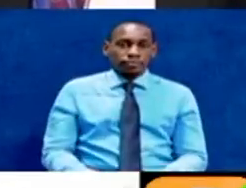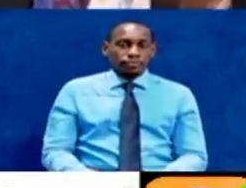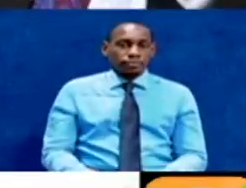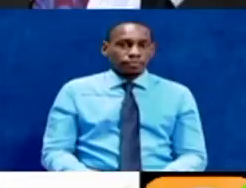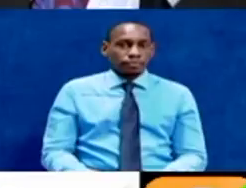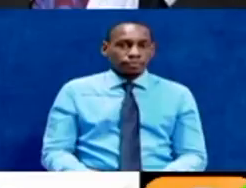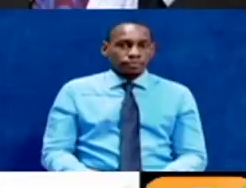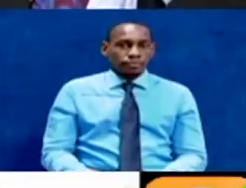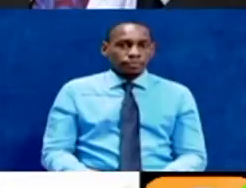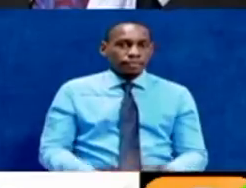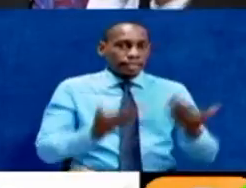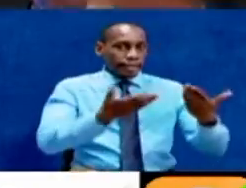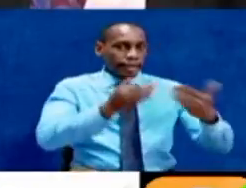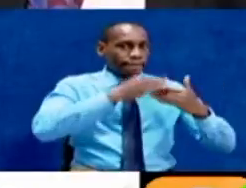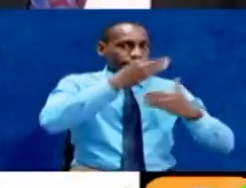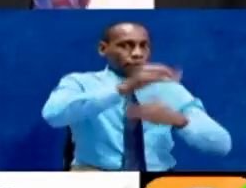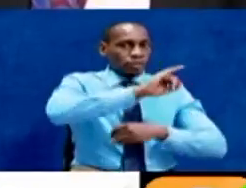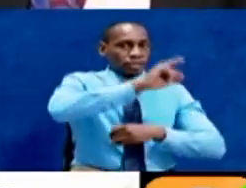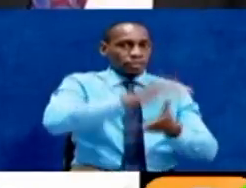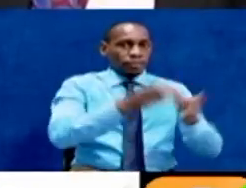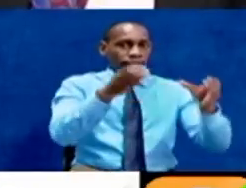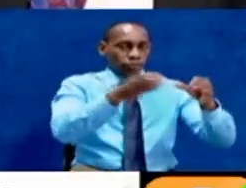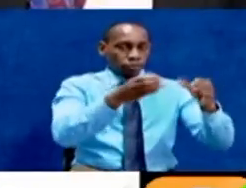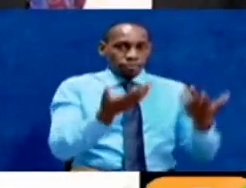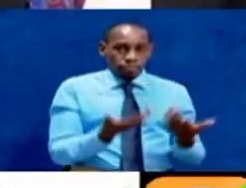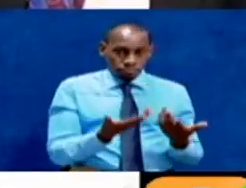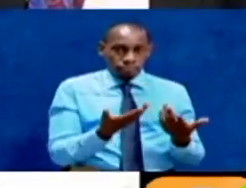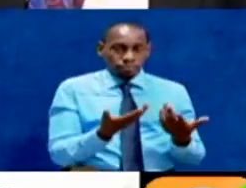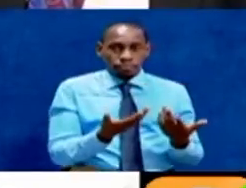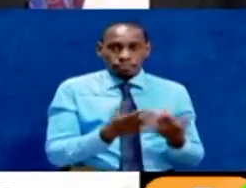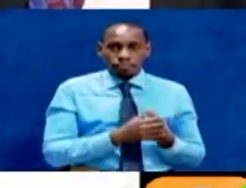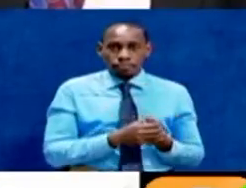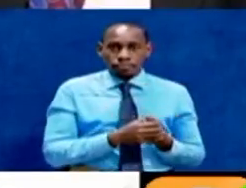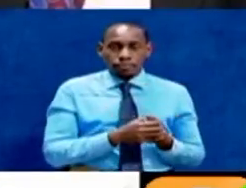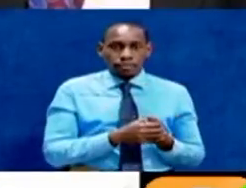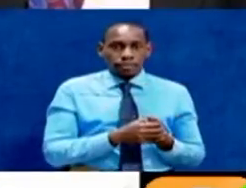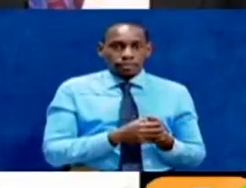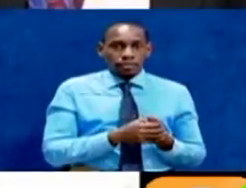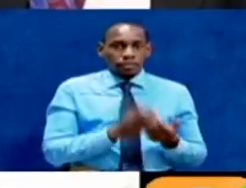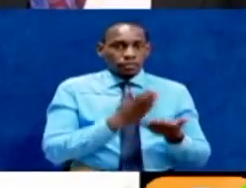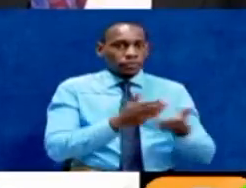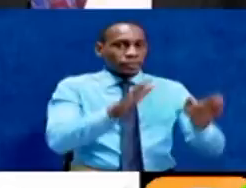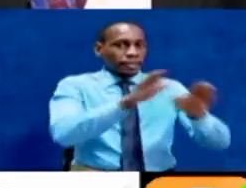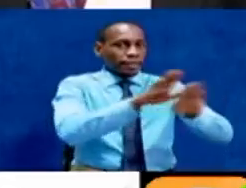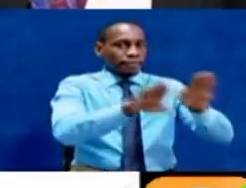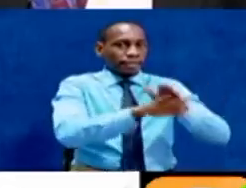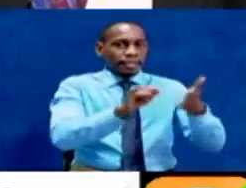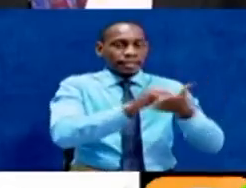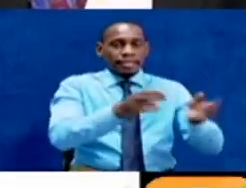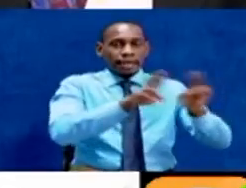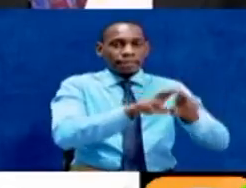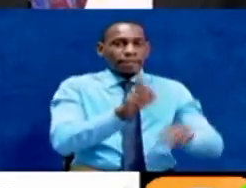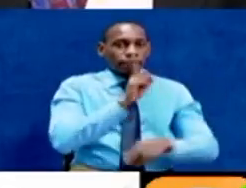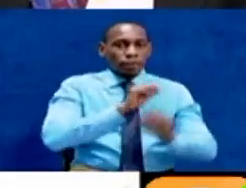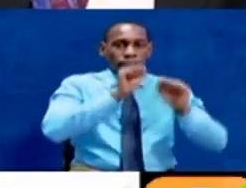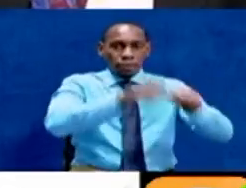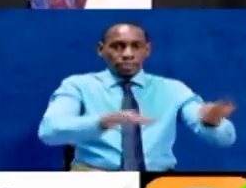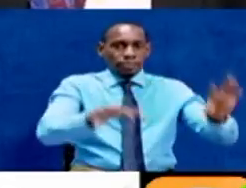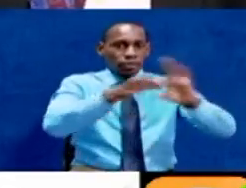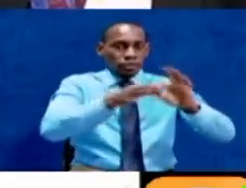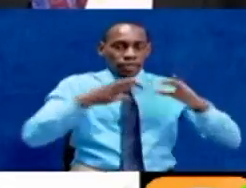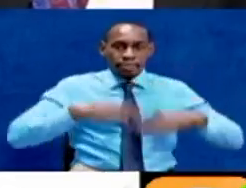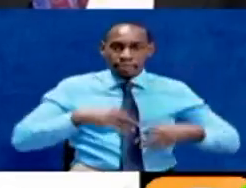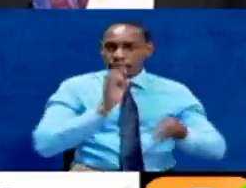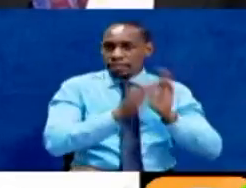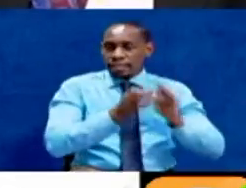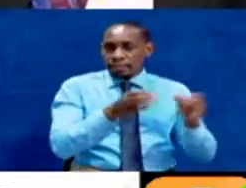What do you see as the future of the Jubilee Party, even as we wrap up this conversation? With all this that's happening, can you unite a people if